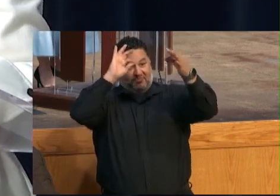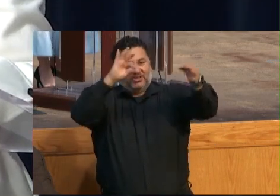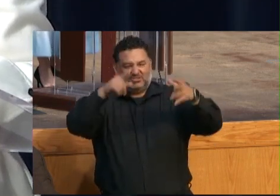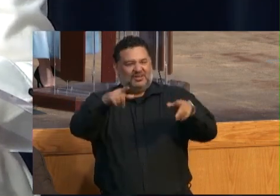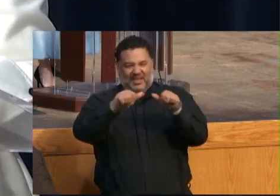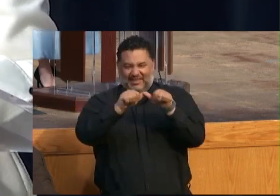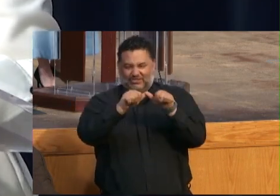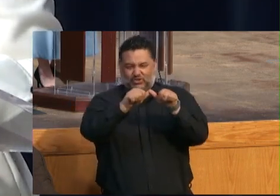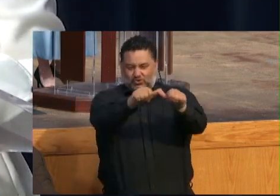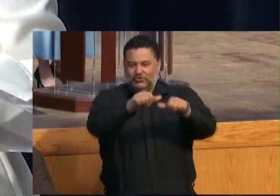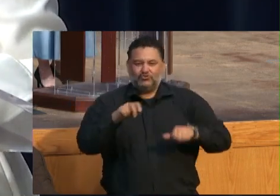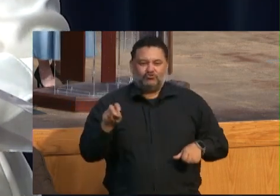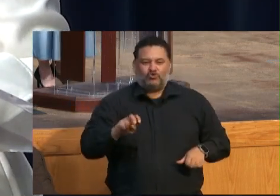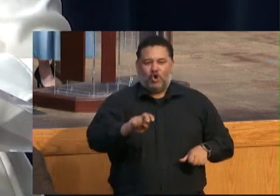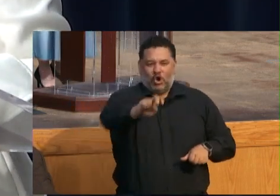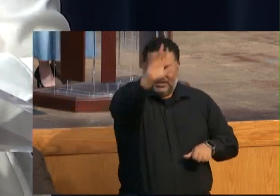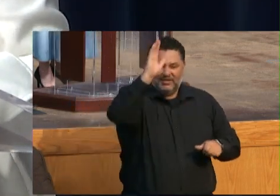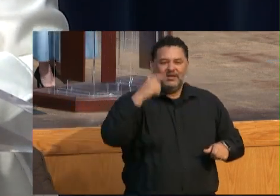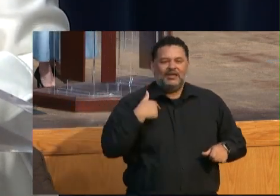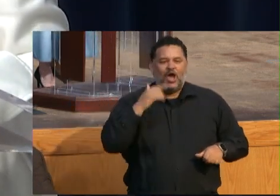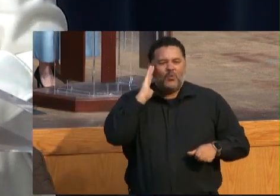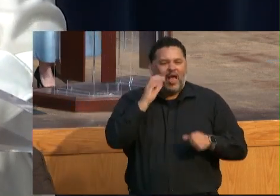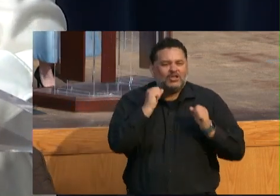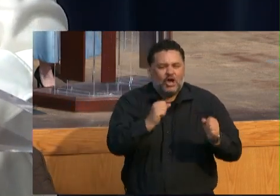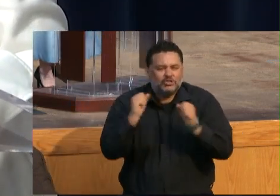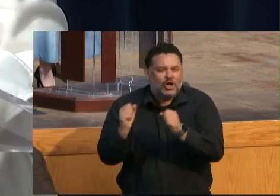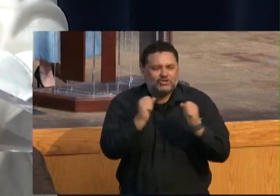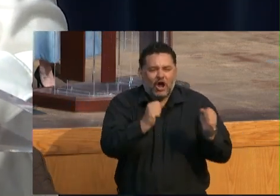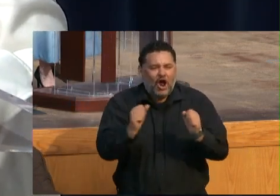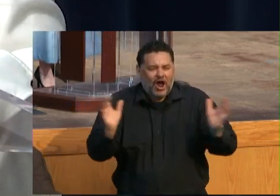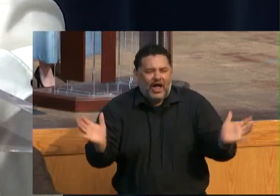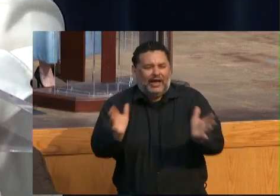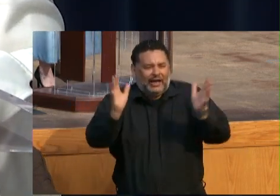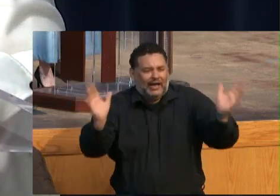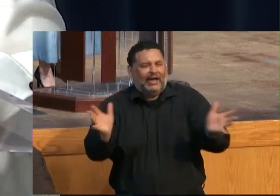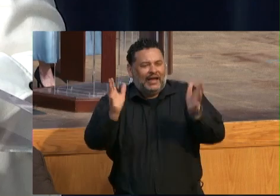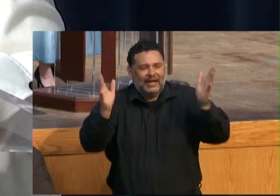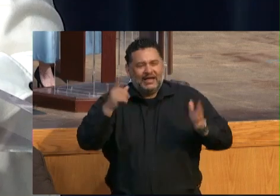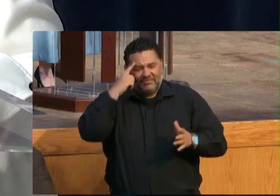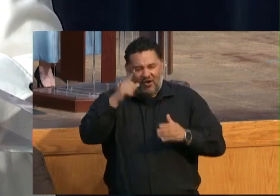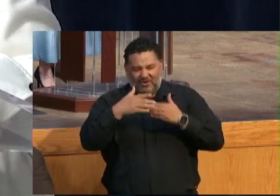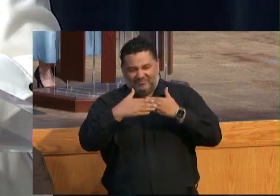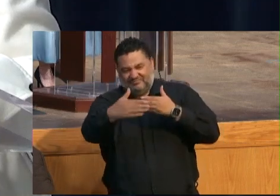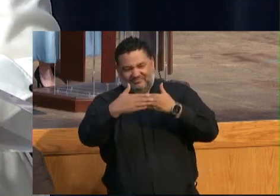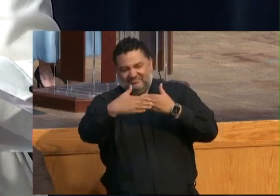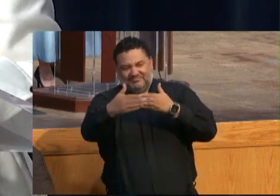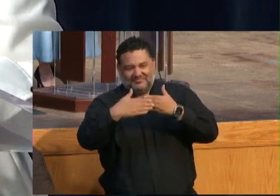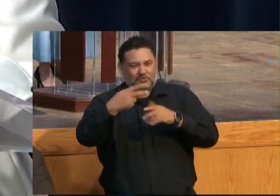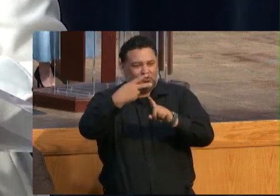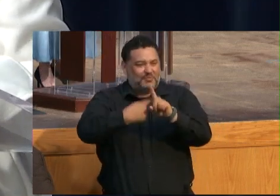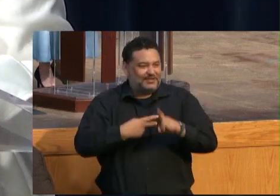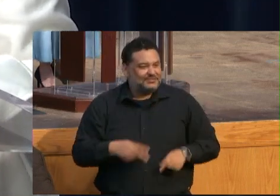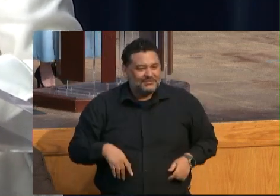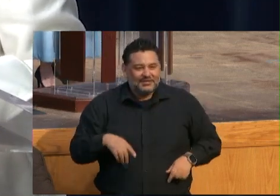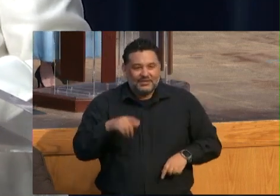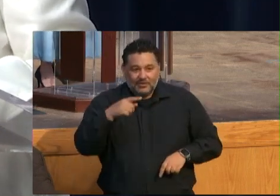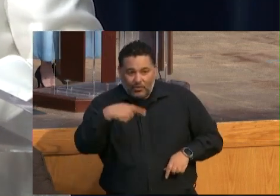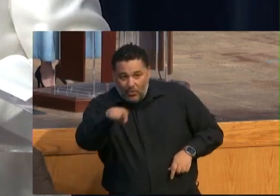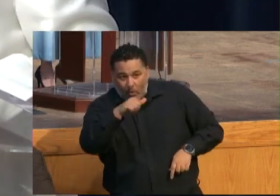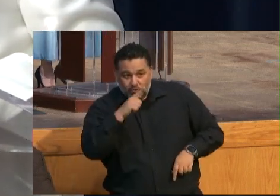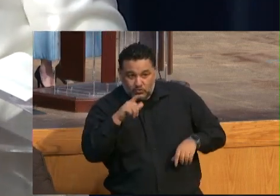your journey, and I will cheer you on the rest of the 2 months, those of you who are doing that. And you know who you